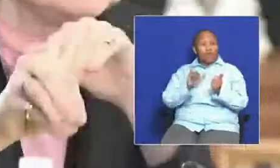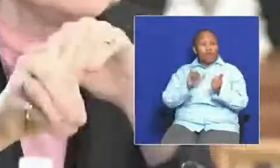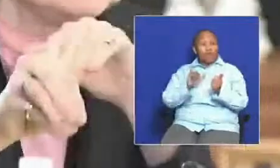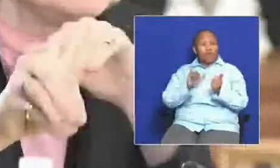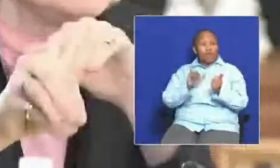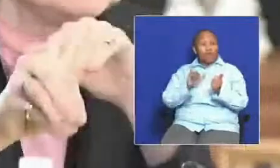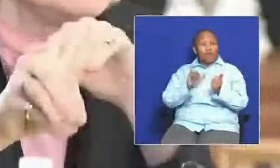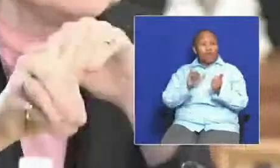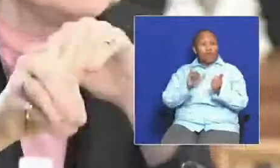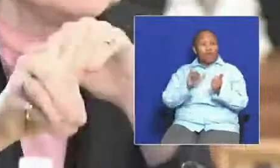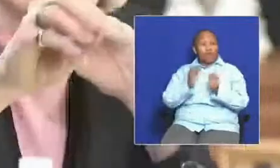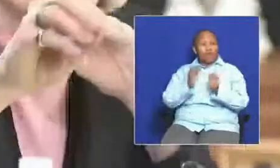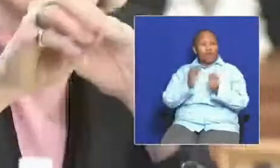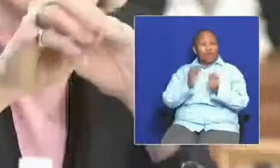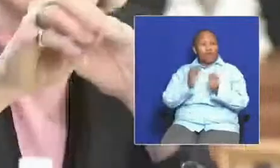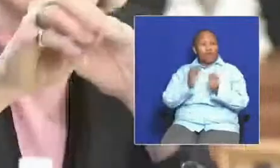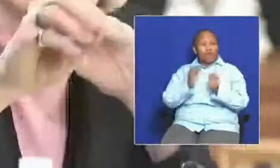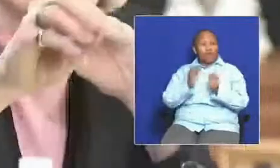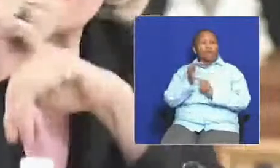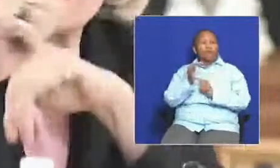we've